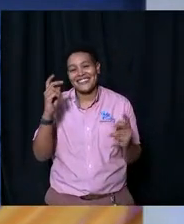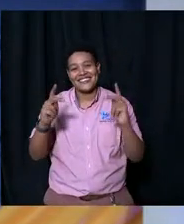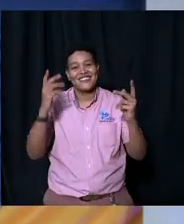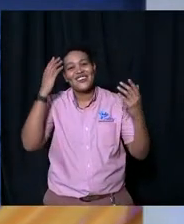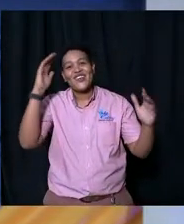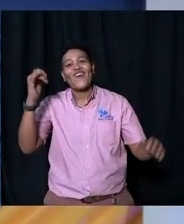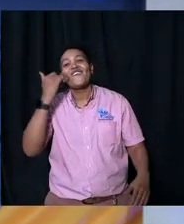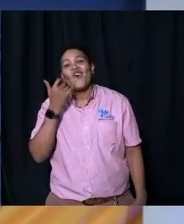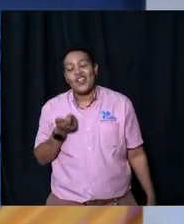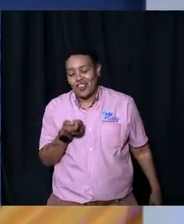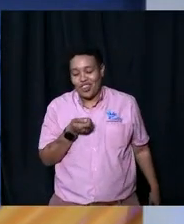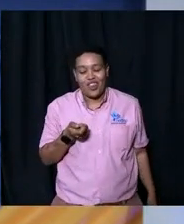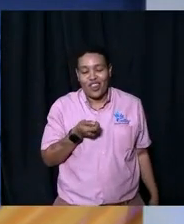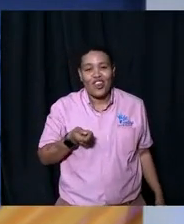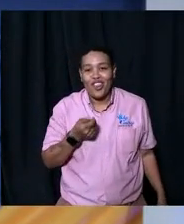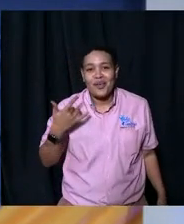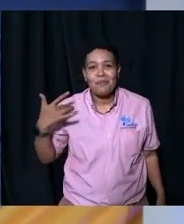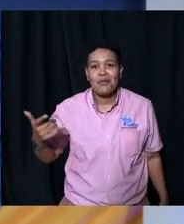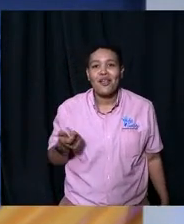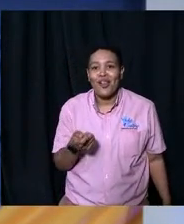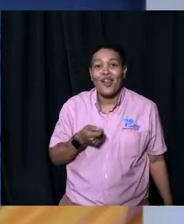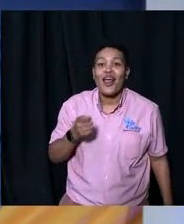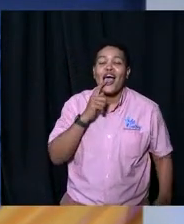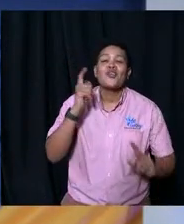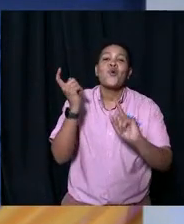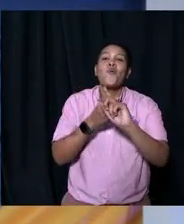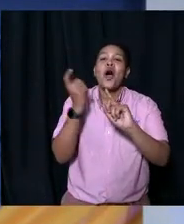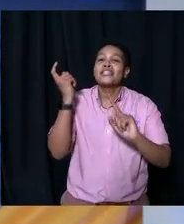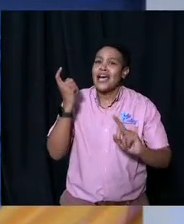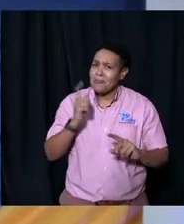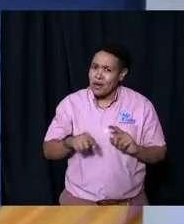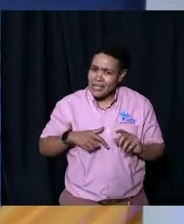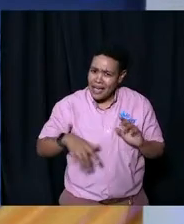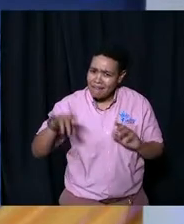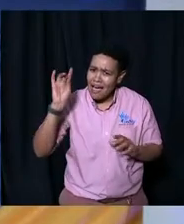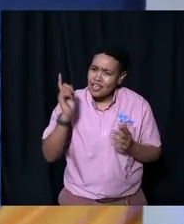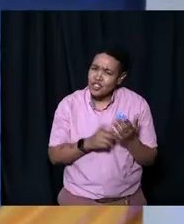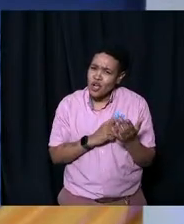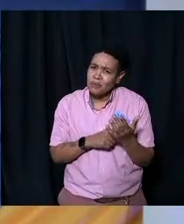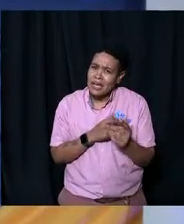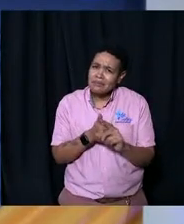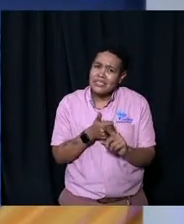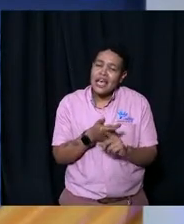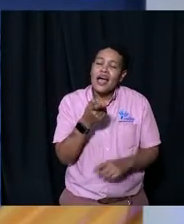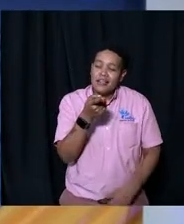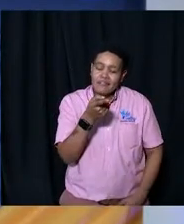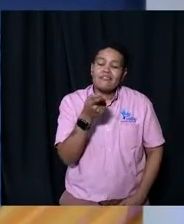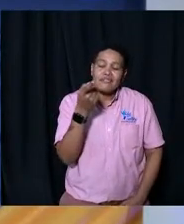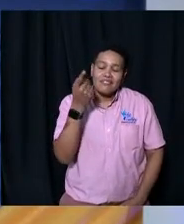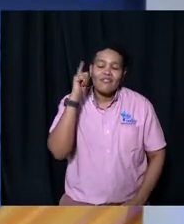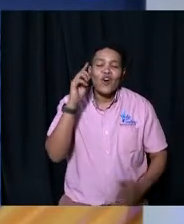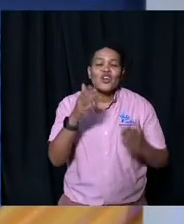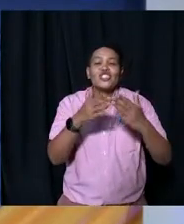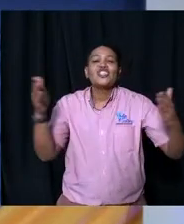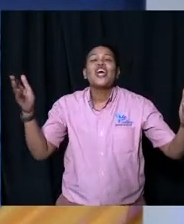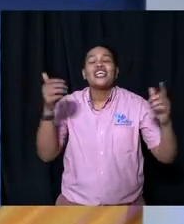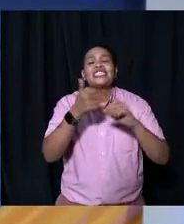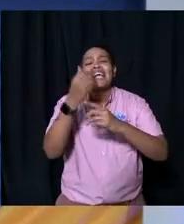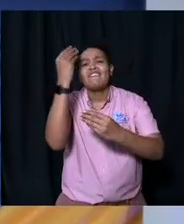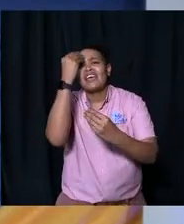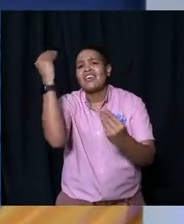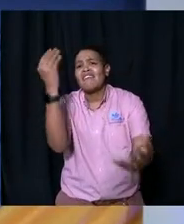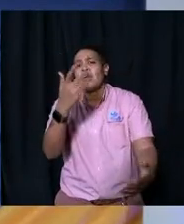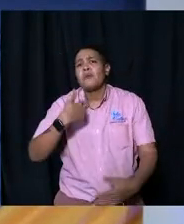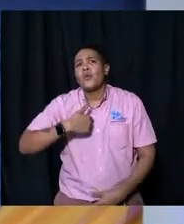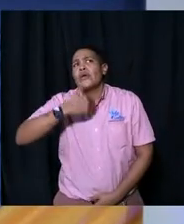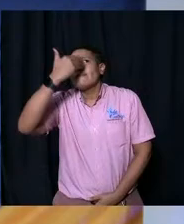that because it's a texting that they use and the WhatsApp. But I find that sometimes for general information,